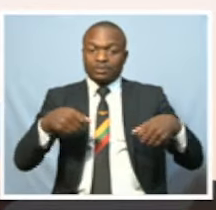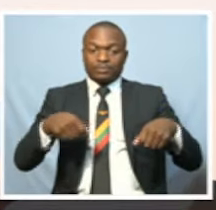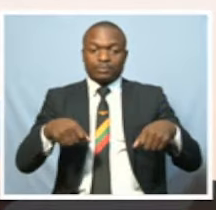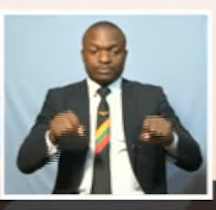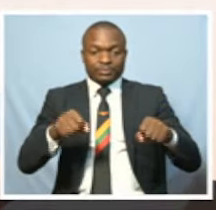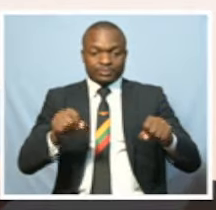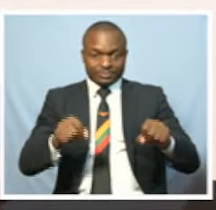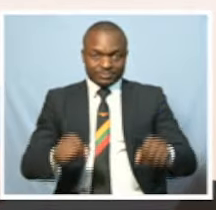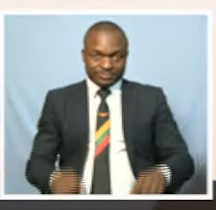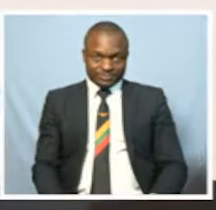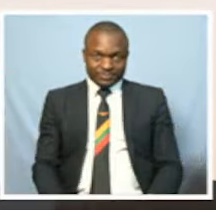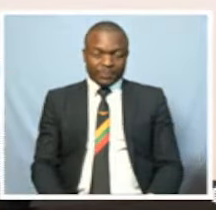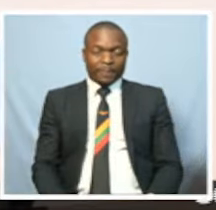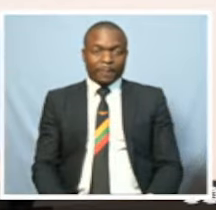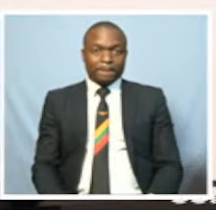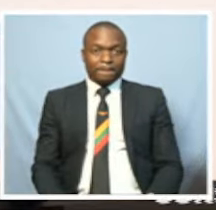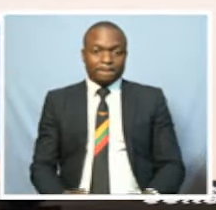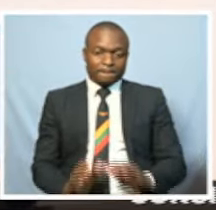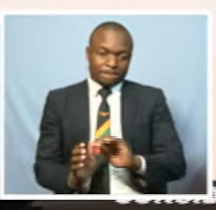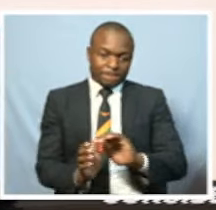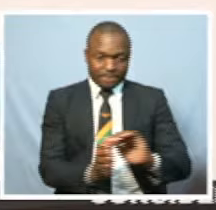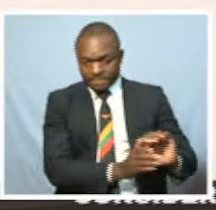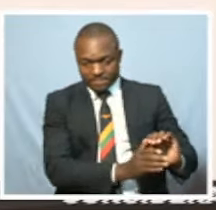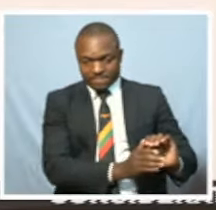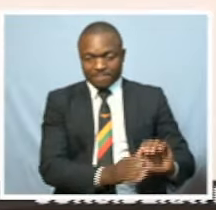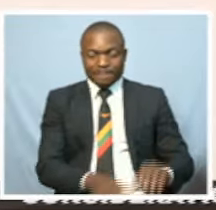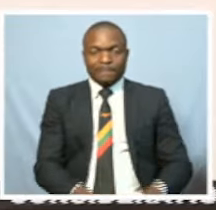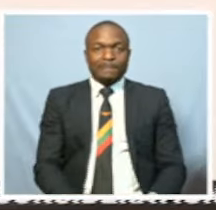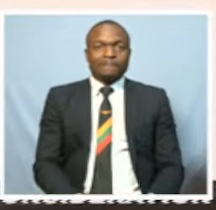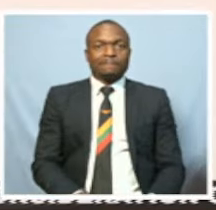it's now. We go to page